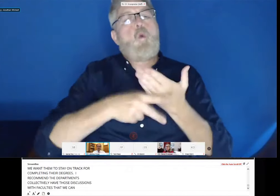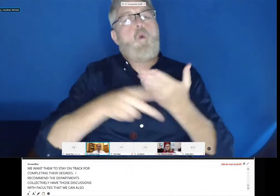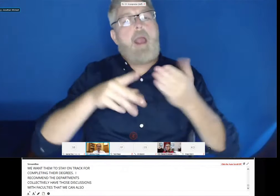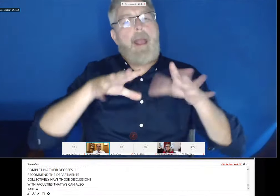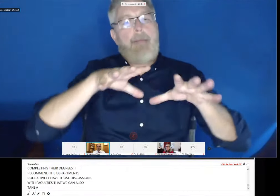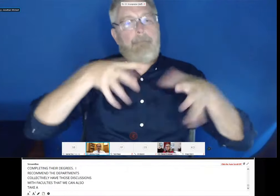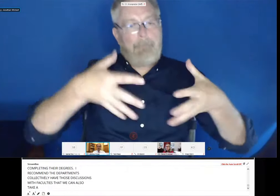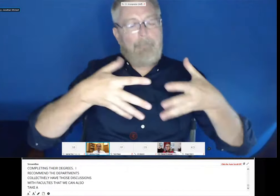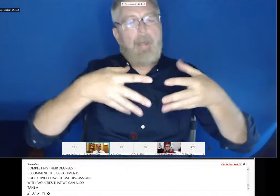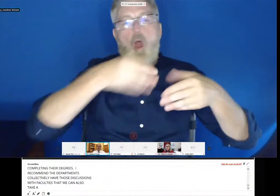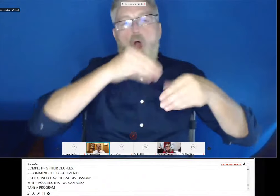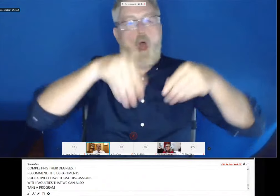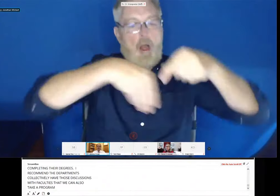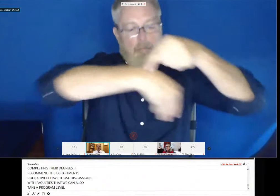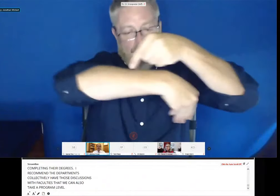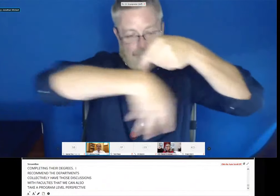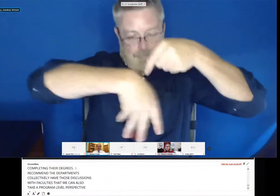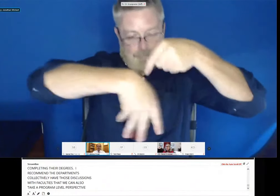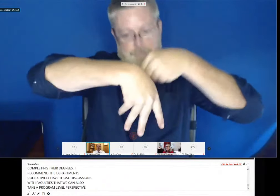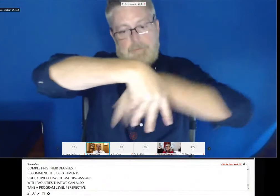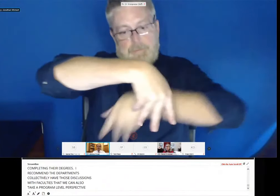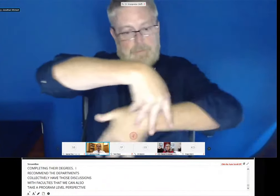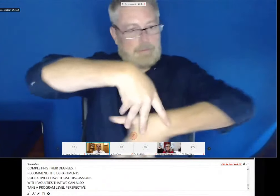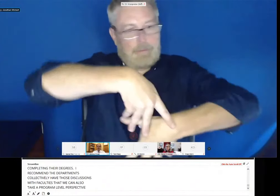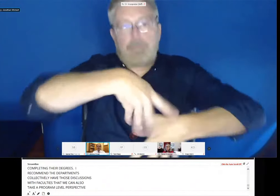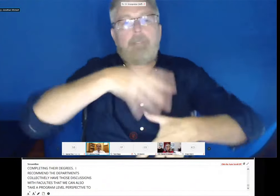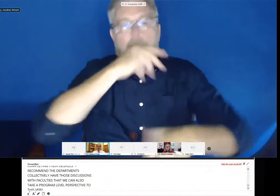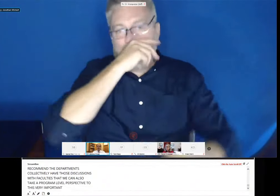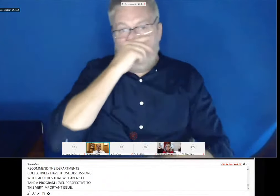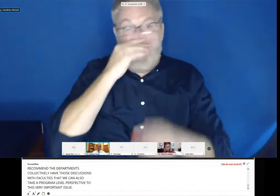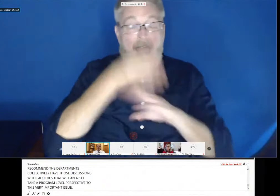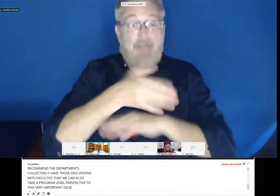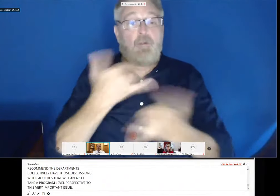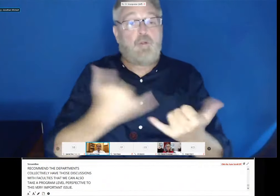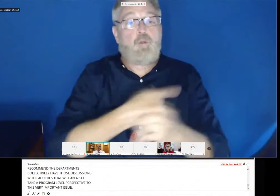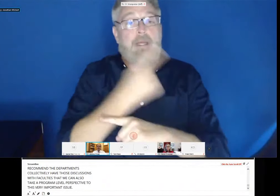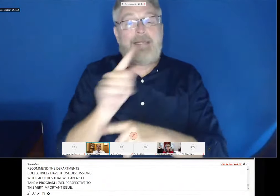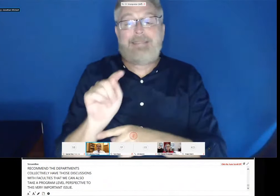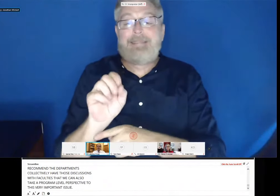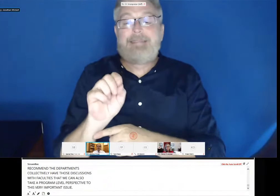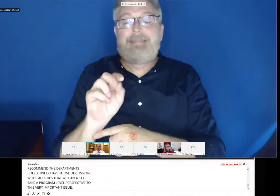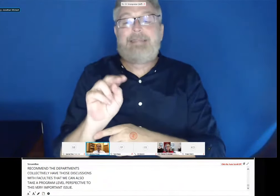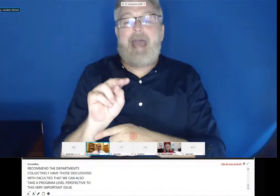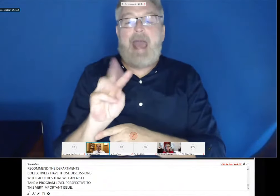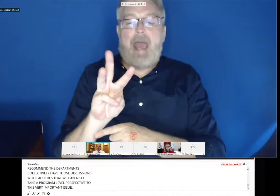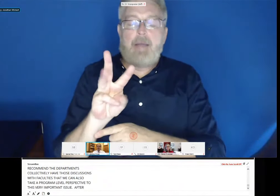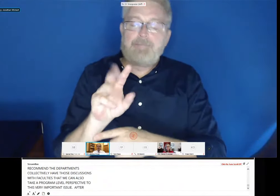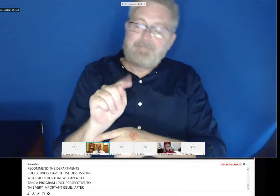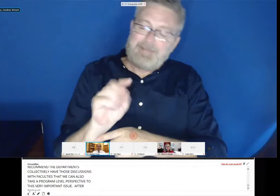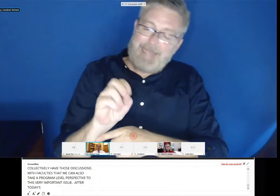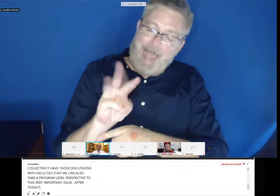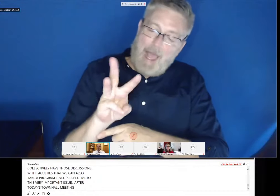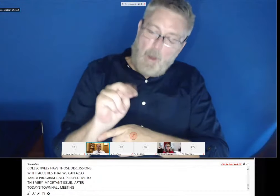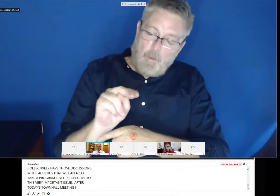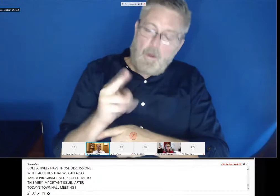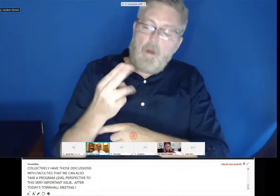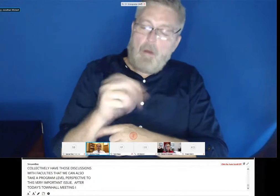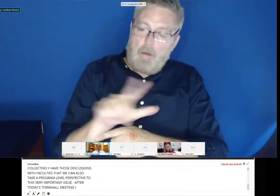important issue. And after today's town hall meeting, I will be sending out a communication to faculty later